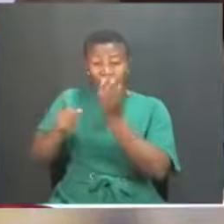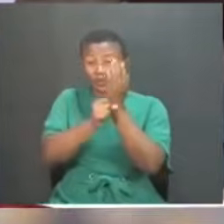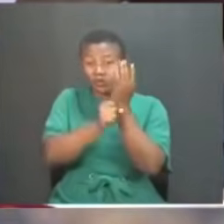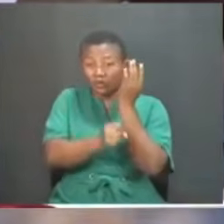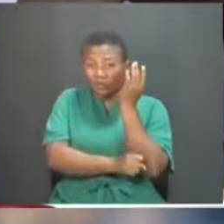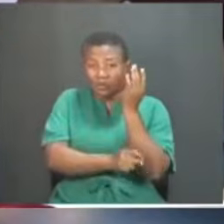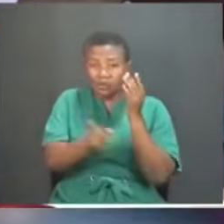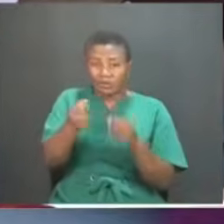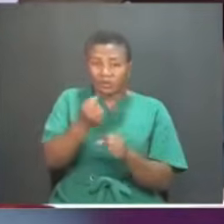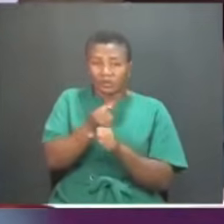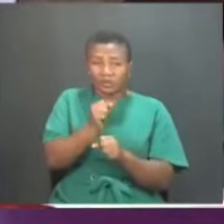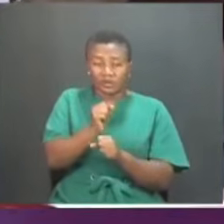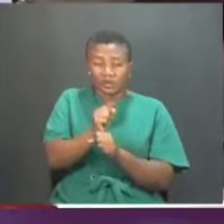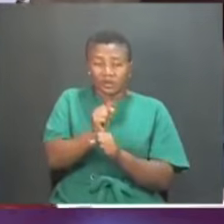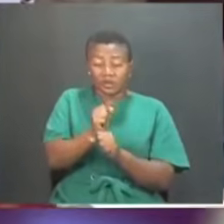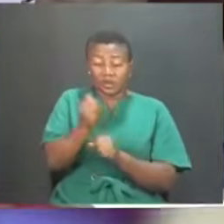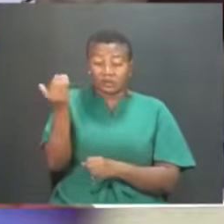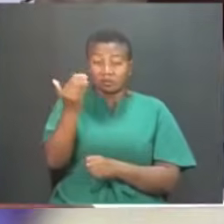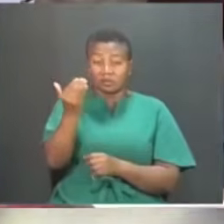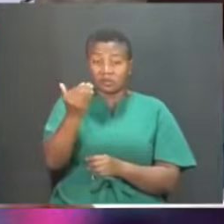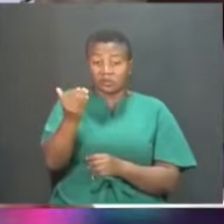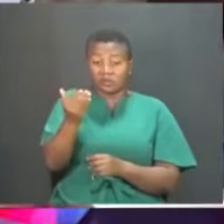of government policy.